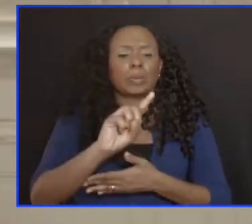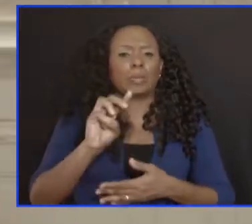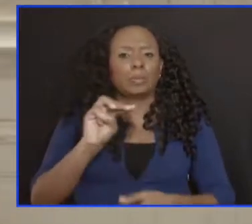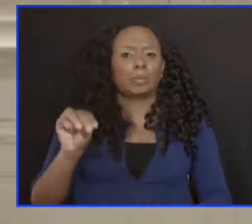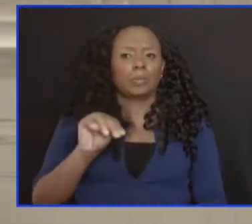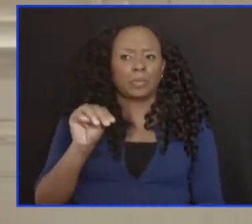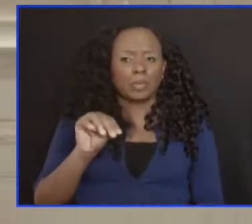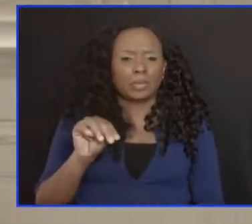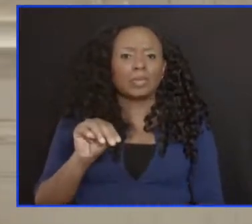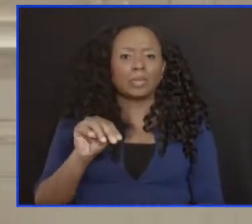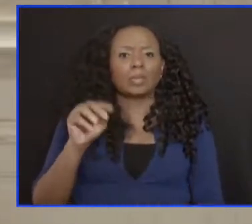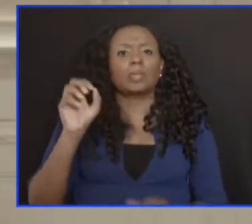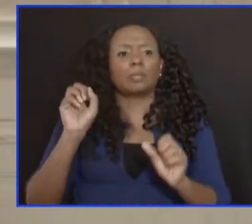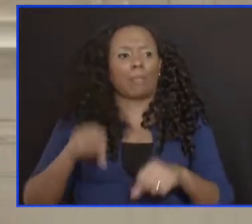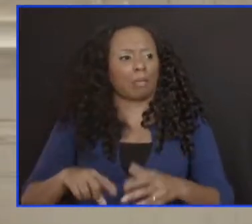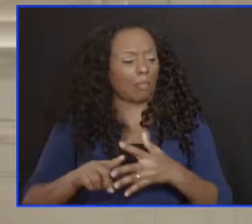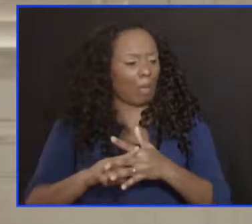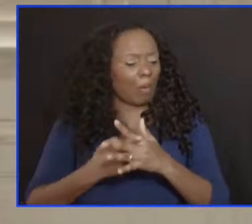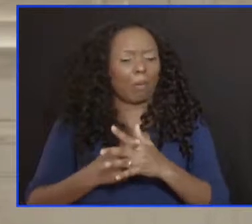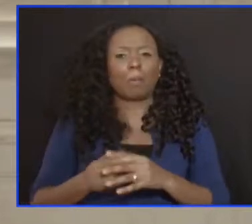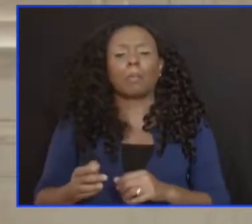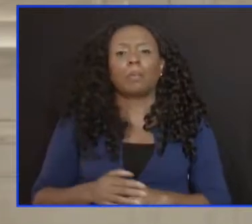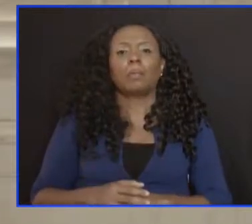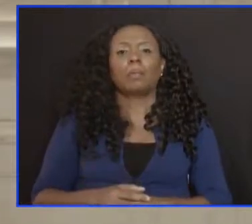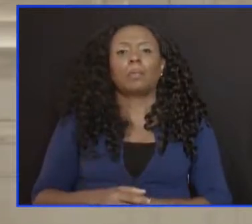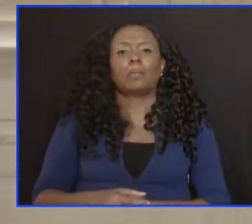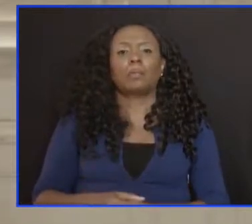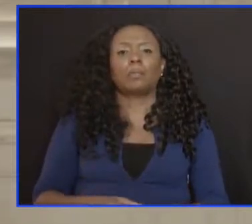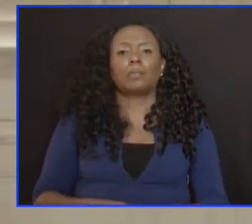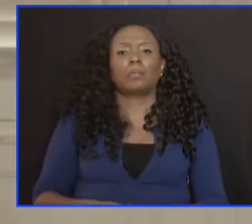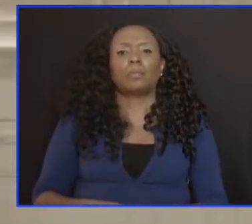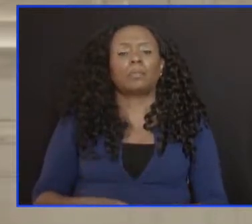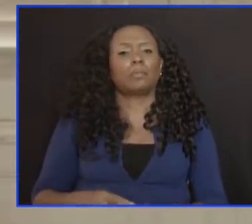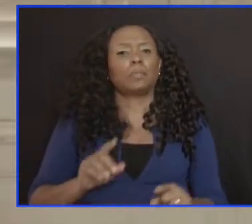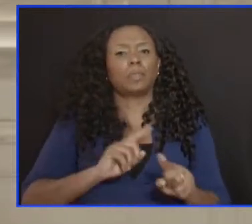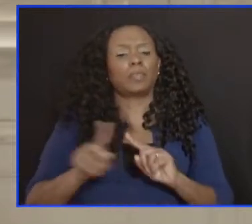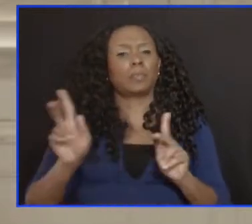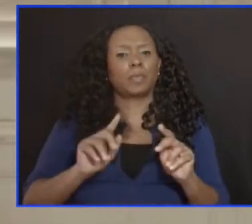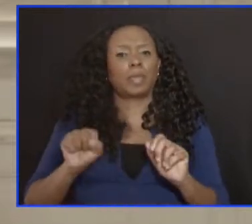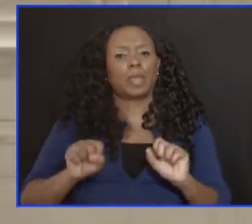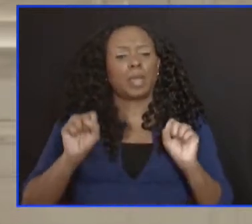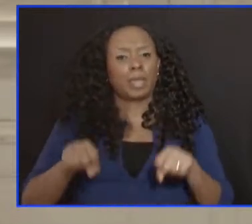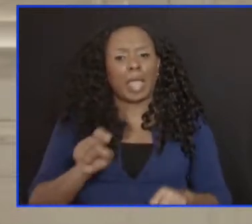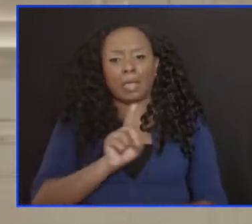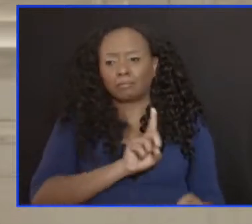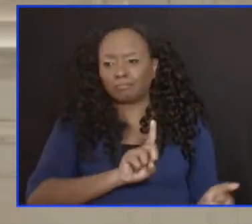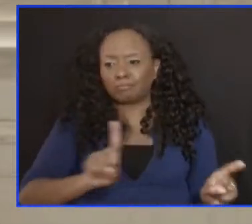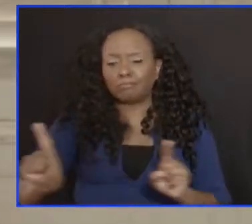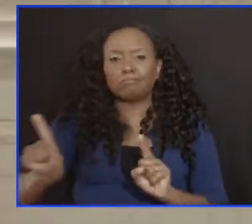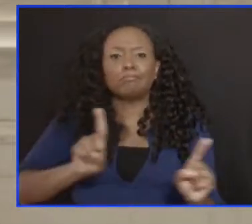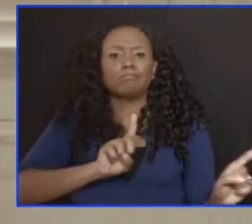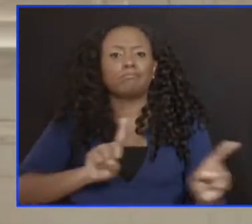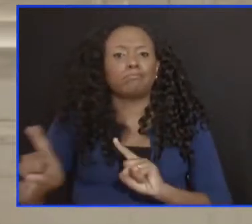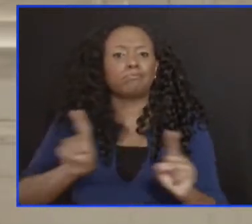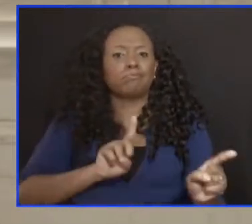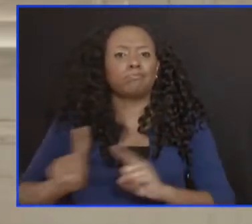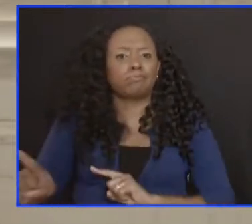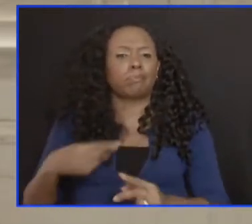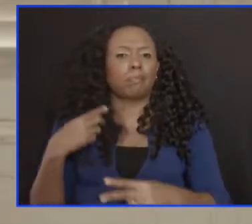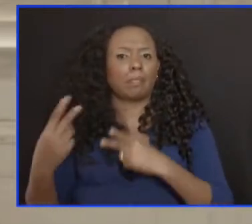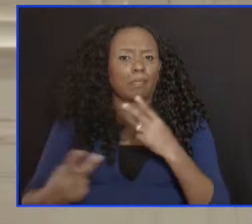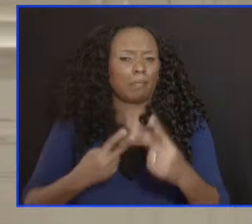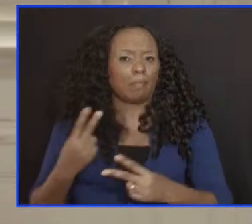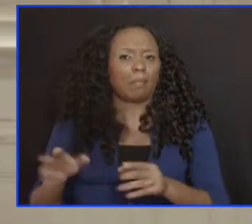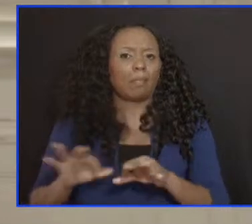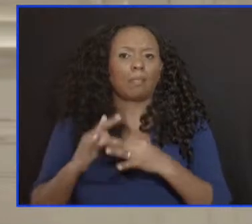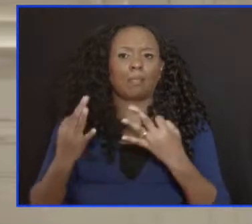Monday. And bring people in, let them talk to the families, get to talk to the doctors, to try to bring back. And I told the